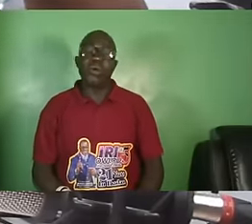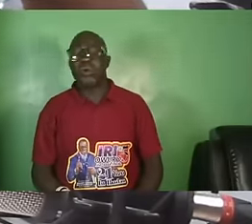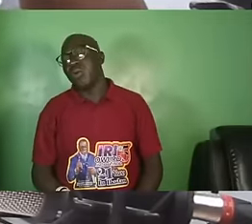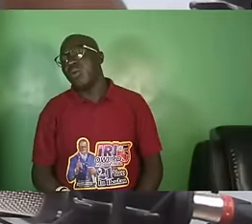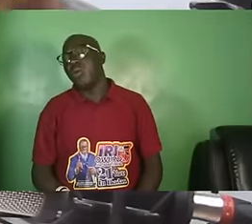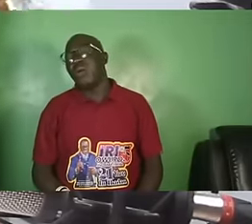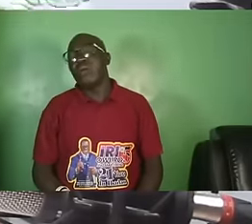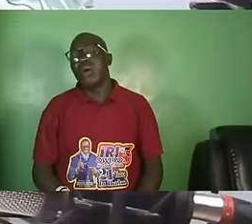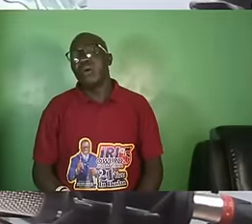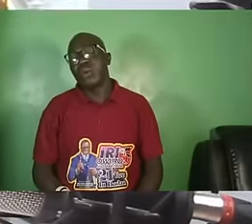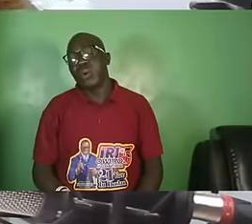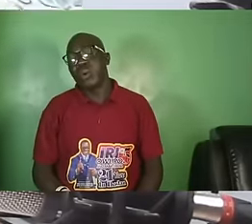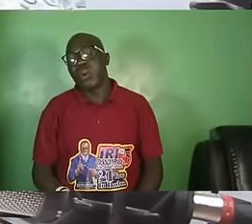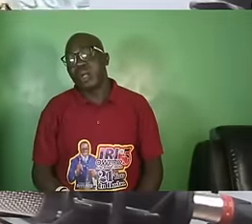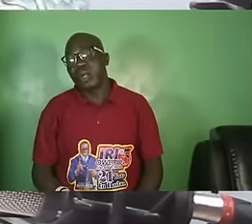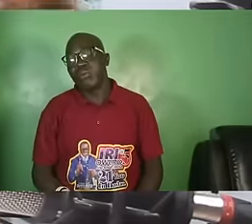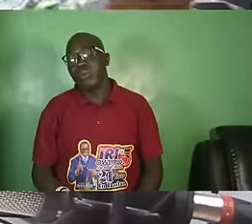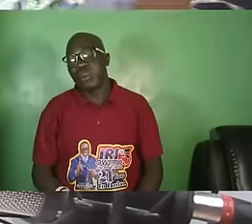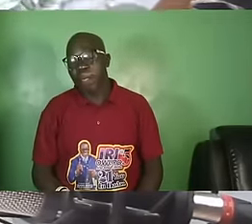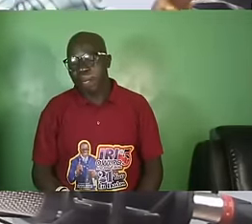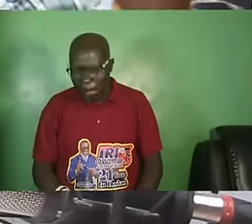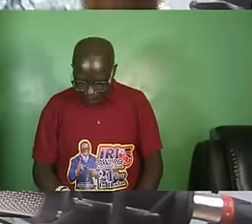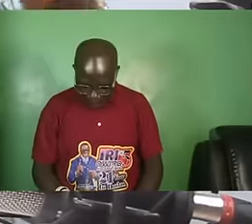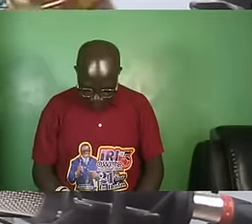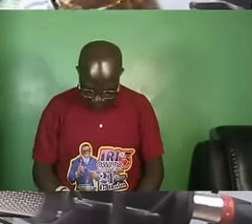o. Da ogo me pada.